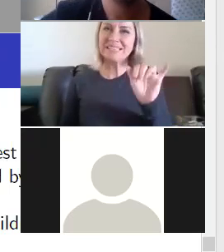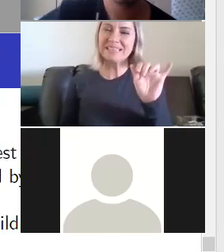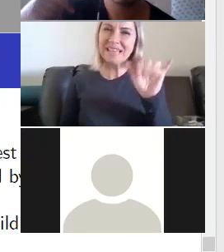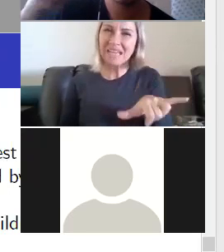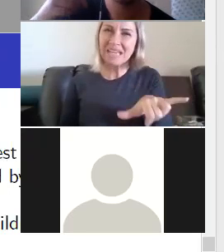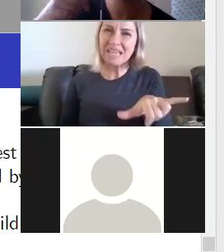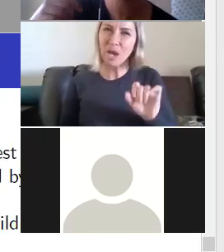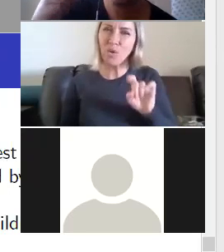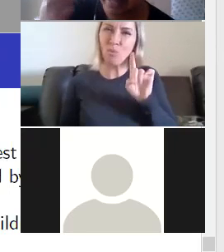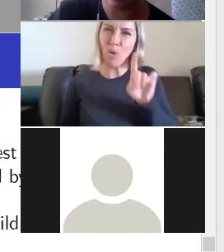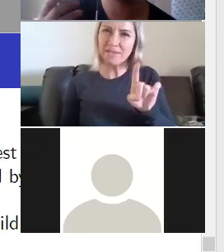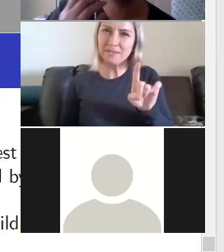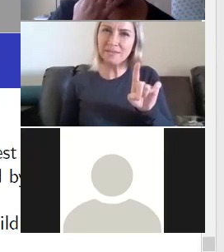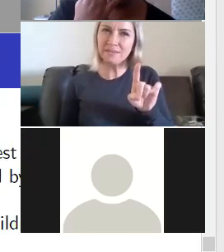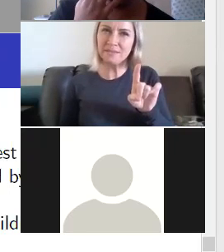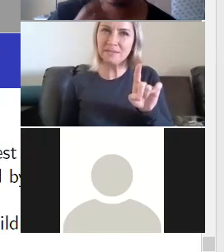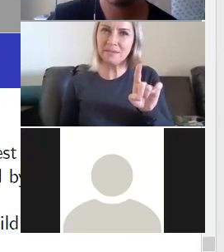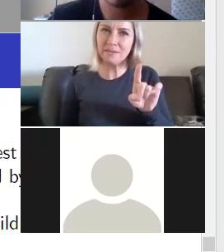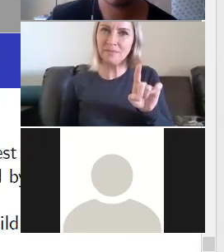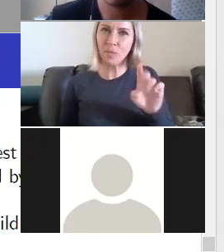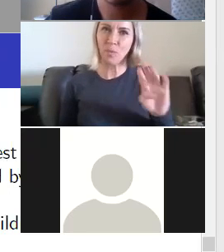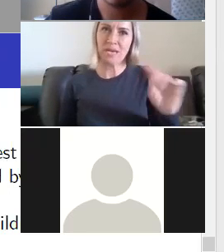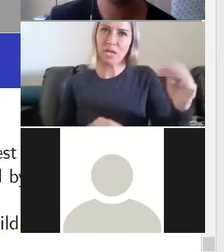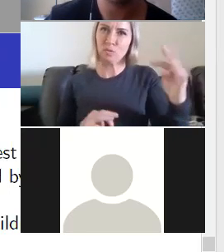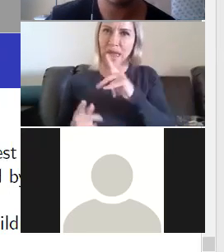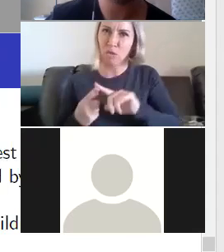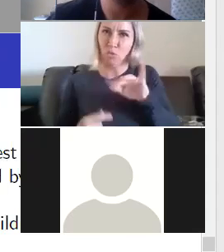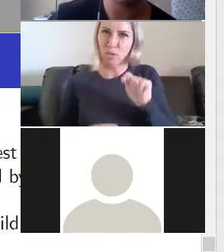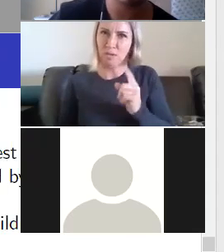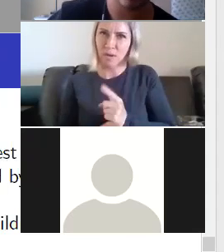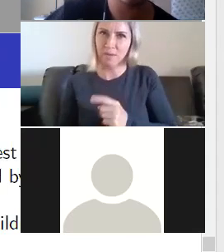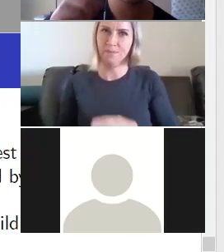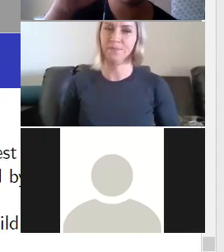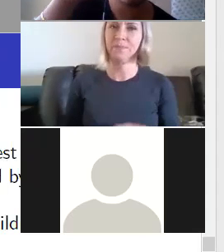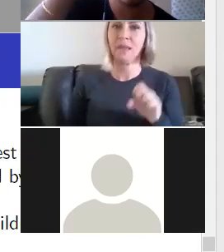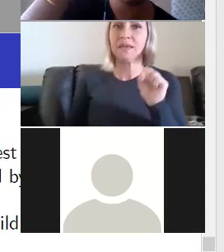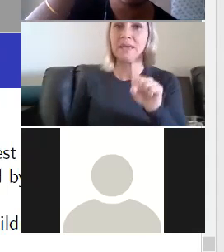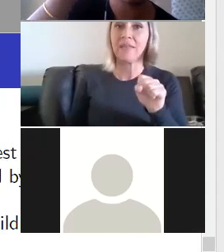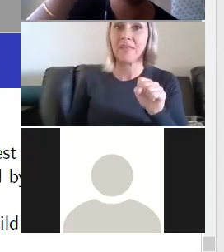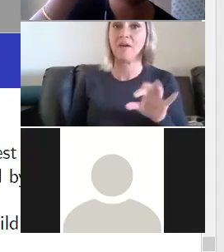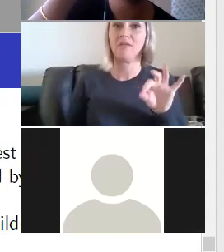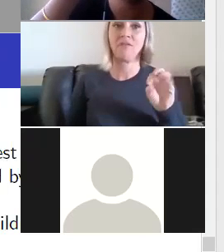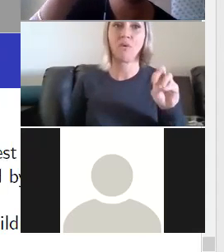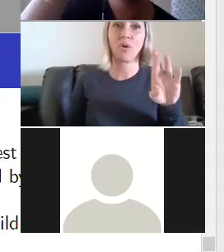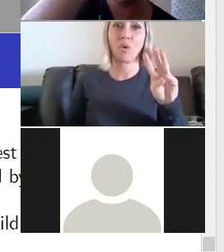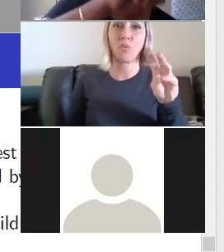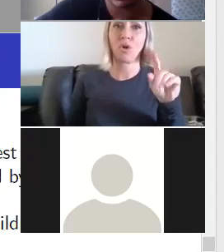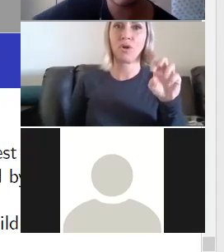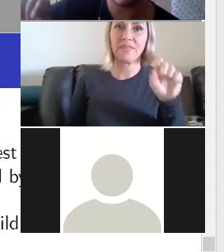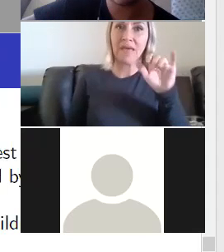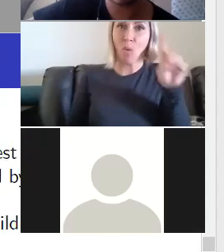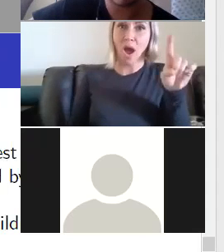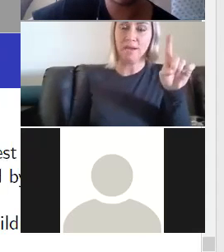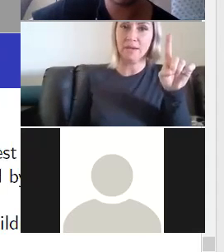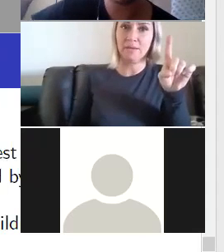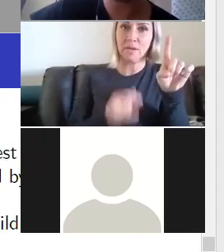1 is its ancestor and it's pointing back to it. Okay, got it. Right, and the forward edge is basically, since 1 is an ancestor, if there